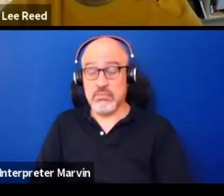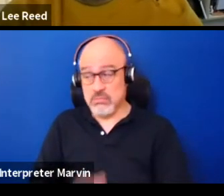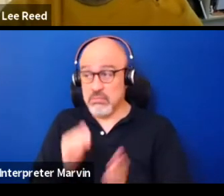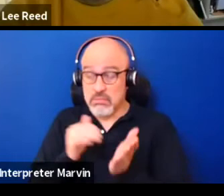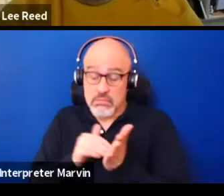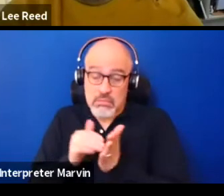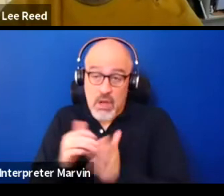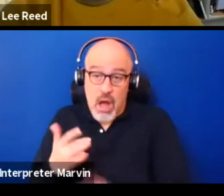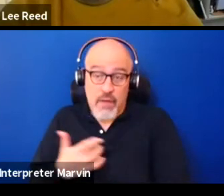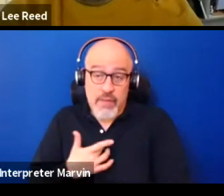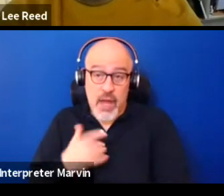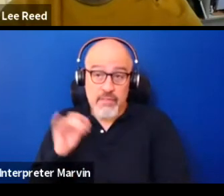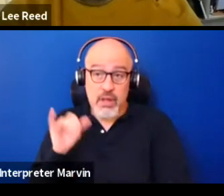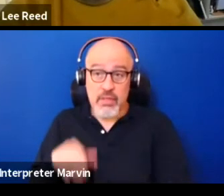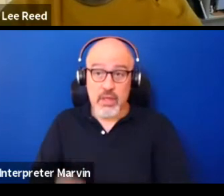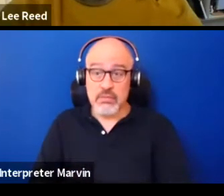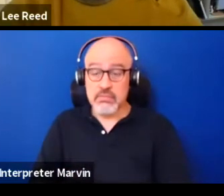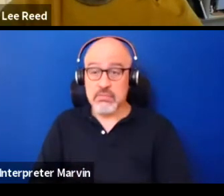felt.